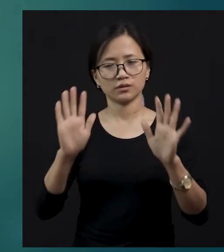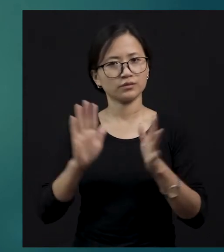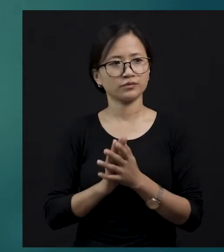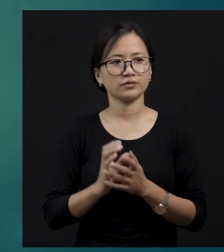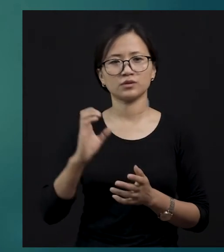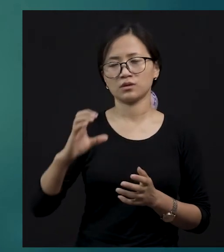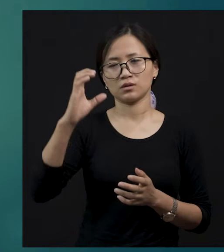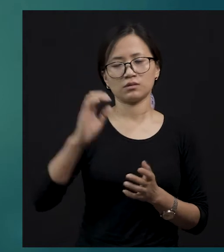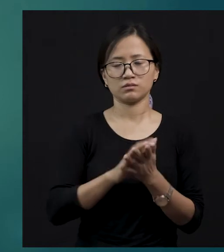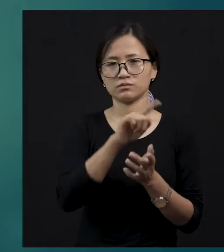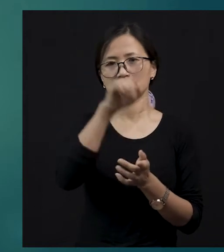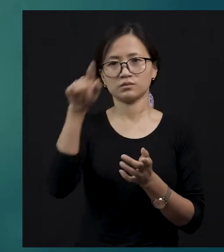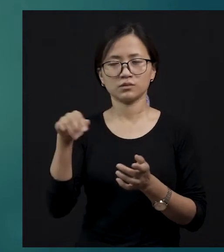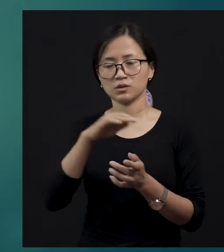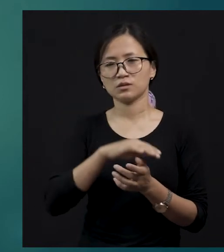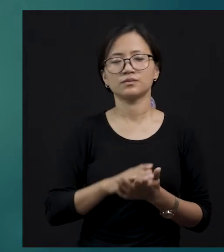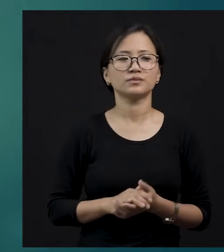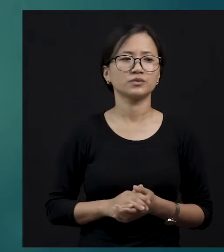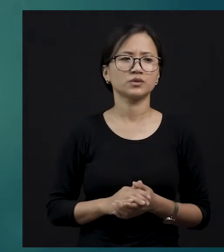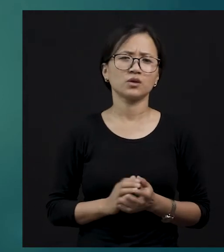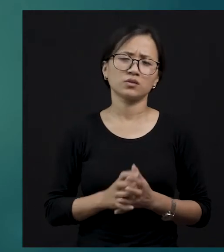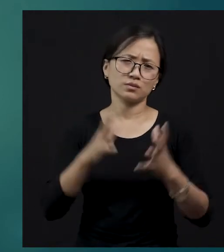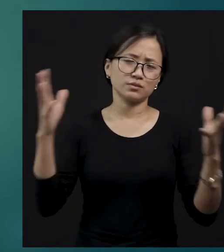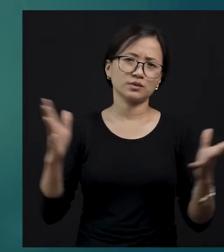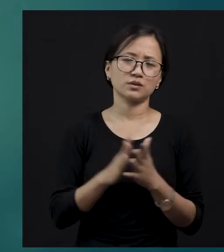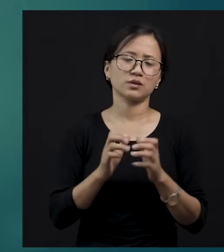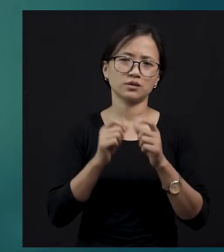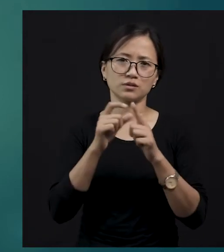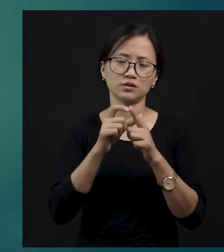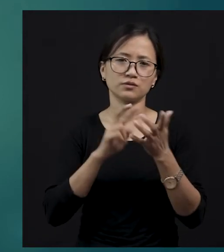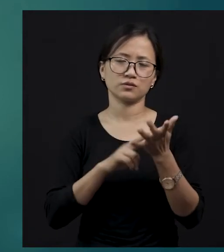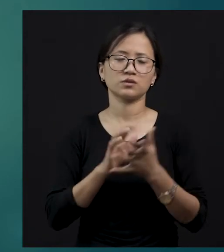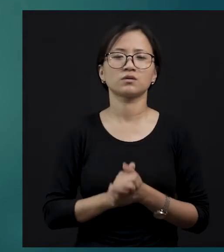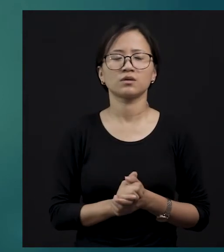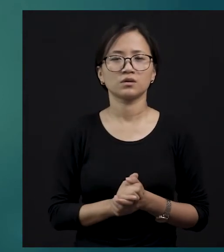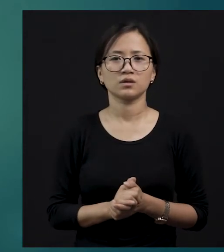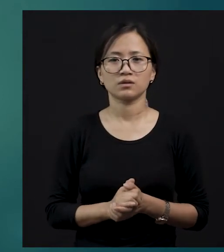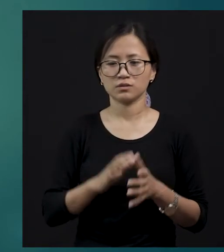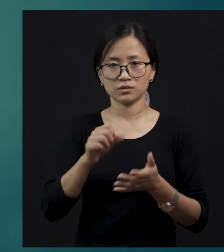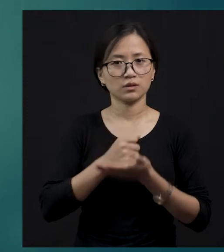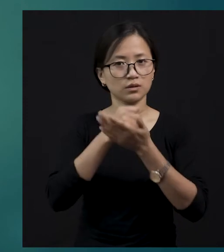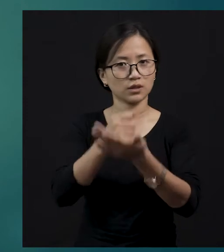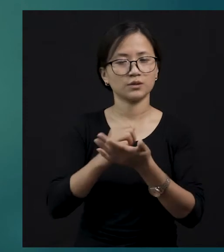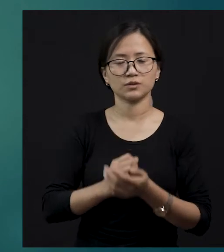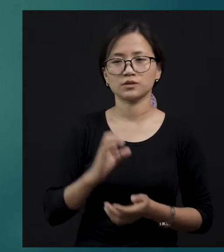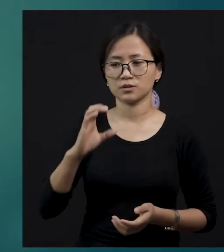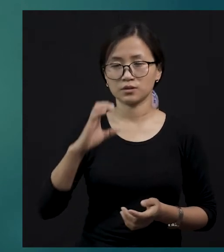don't have humps. But for the camel, it has so many advantages, okay? It has so many advantages that it helps the